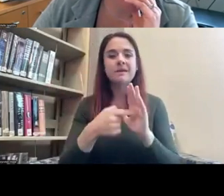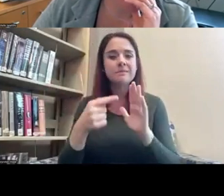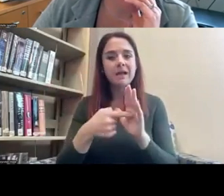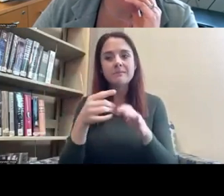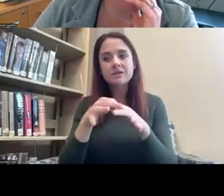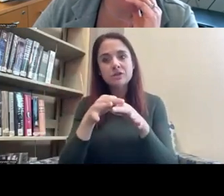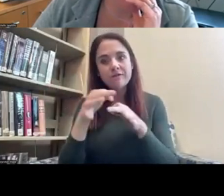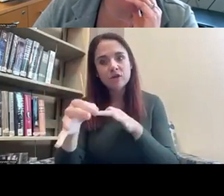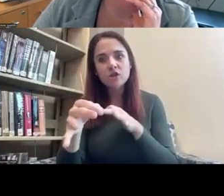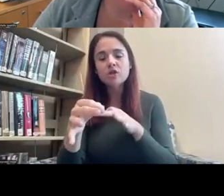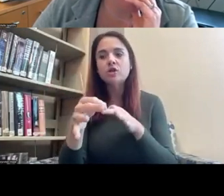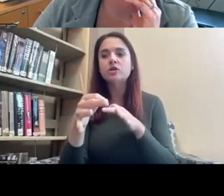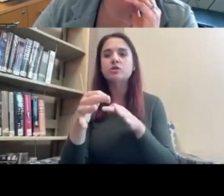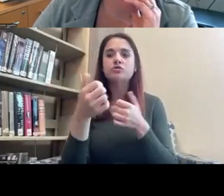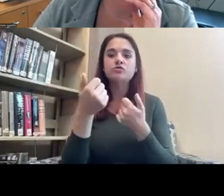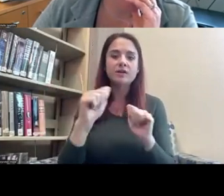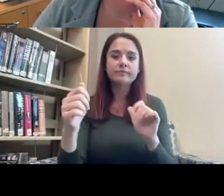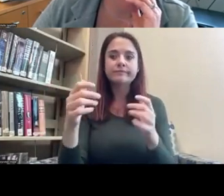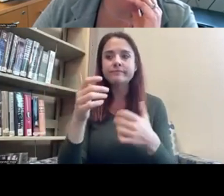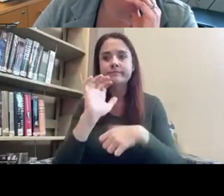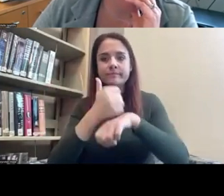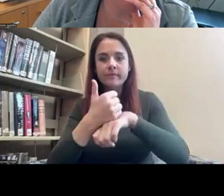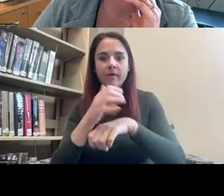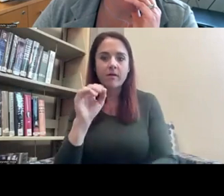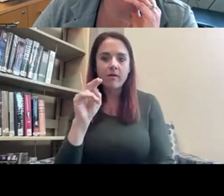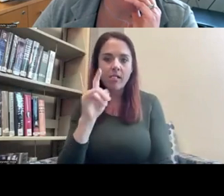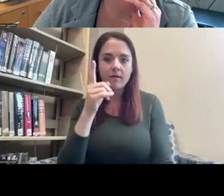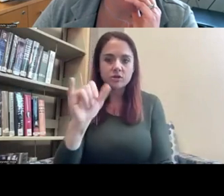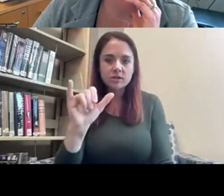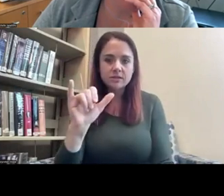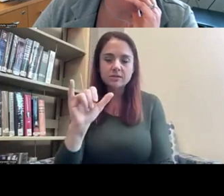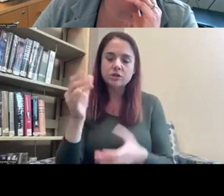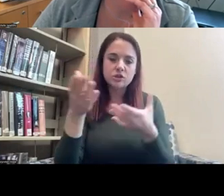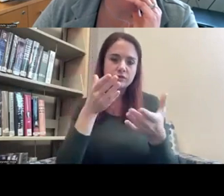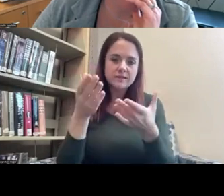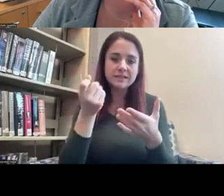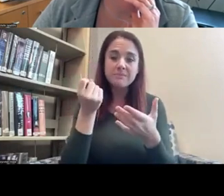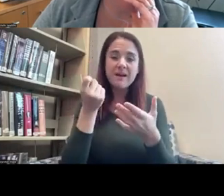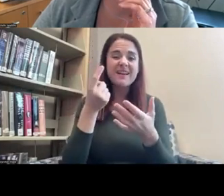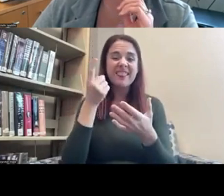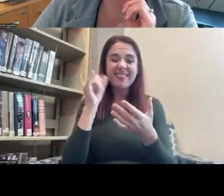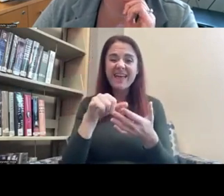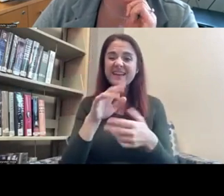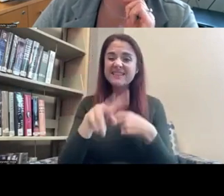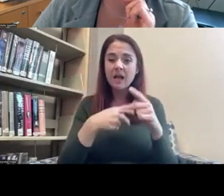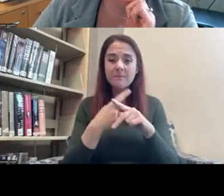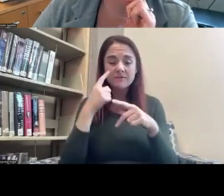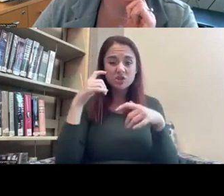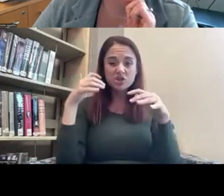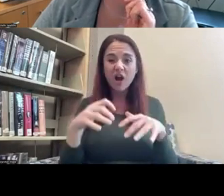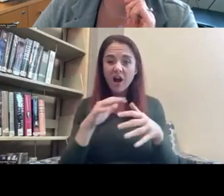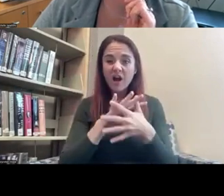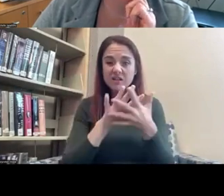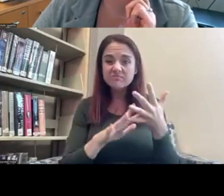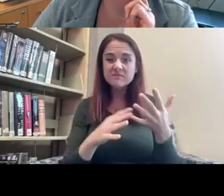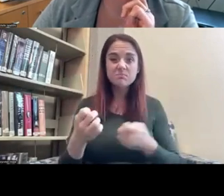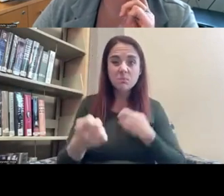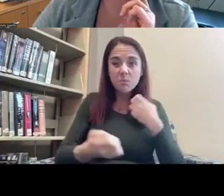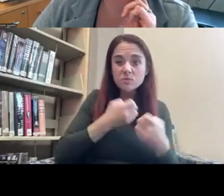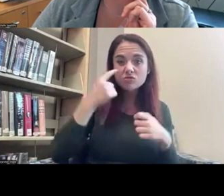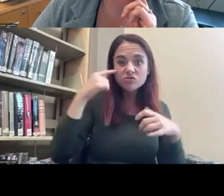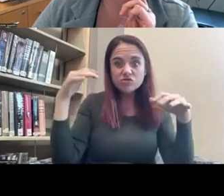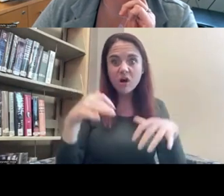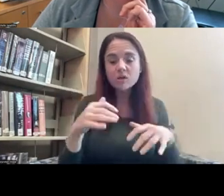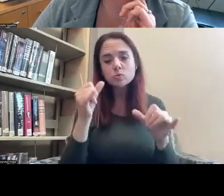and connection to oncology services for follow-up. But those kind of shocks, emotional shocks,